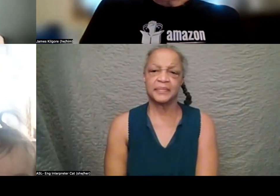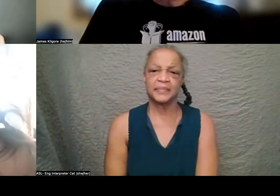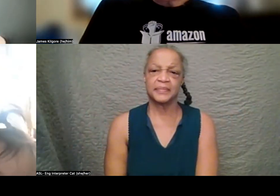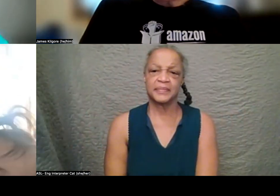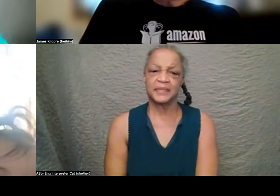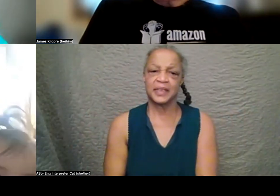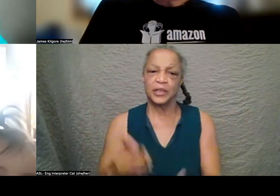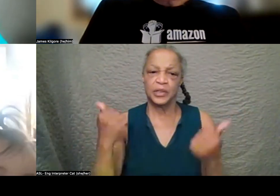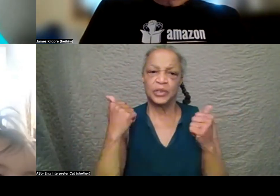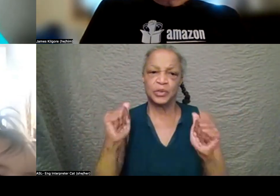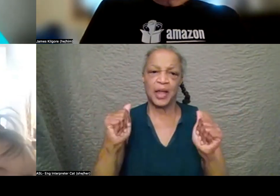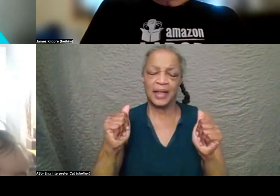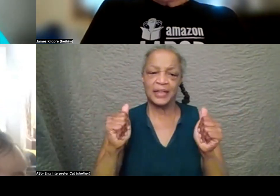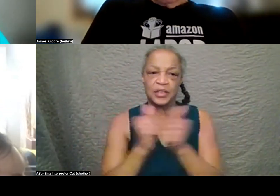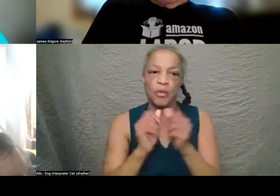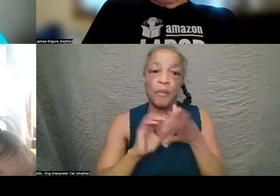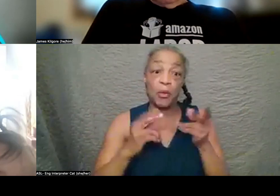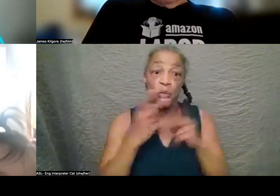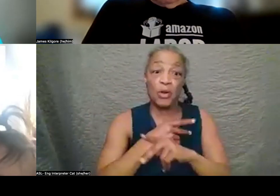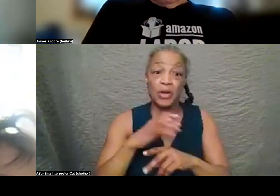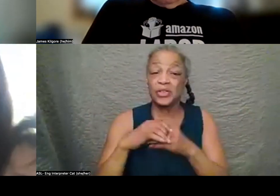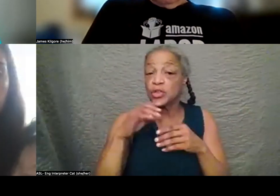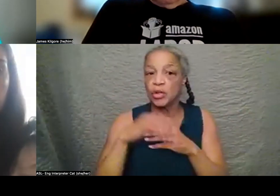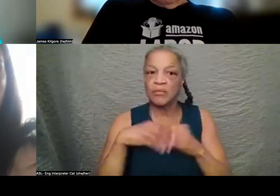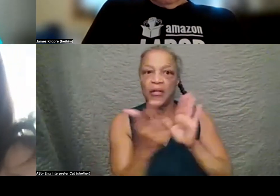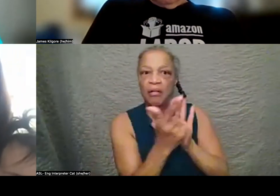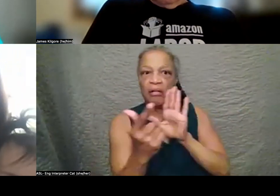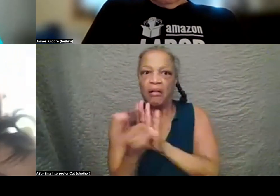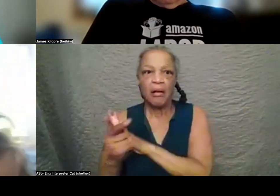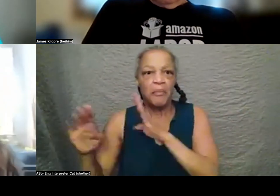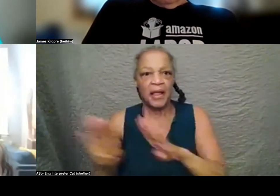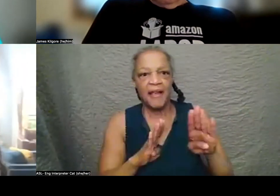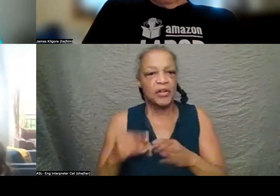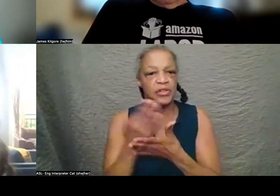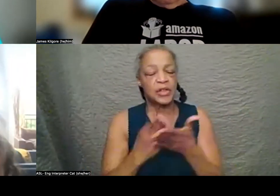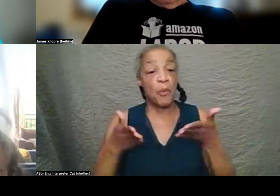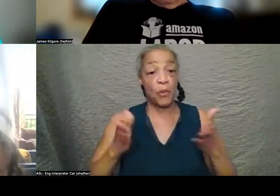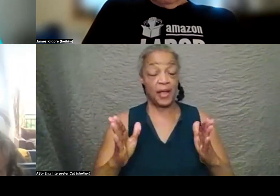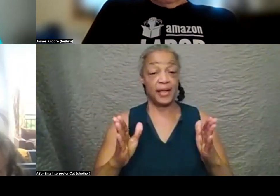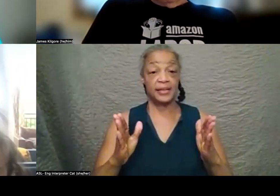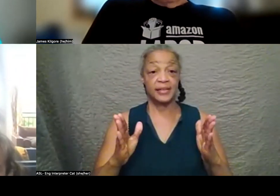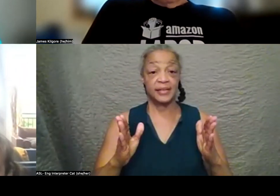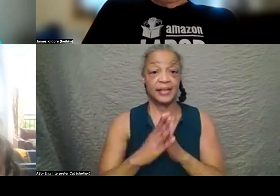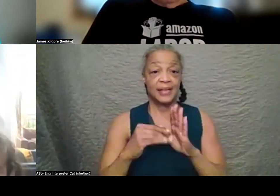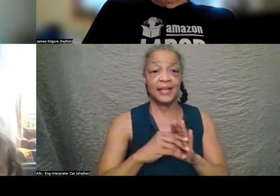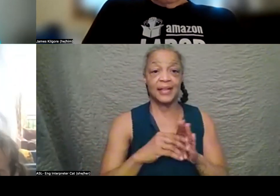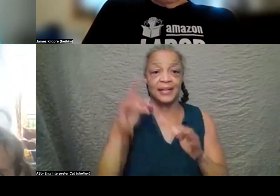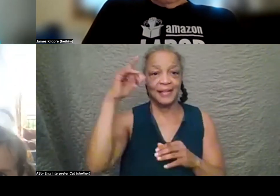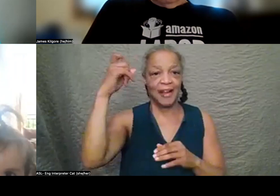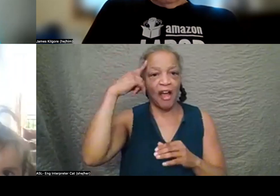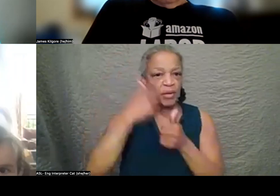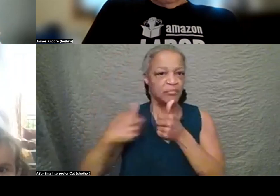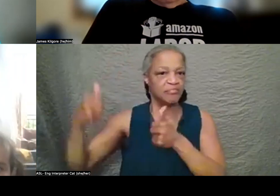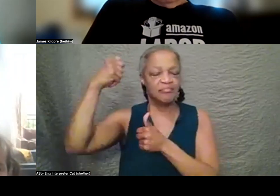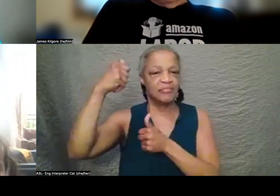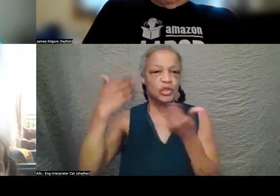efforts to expand criminalization are happening, right, there are still some ways that the state and the targets like